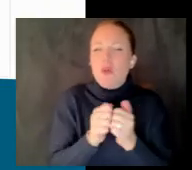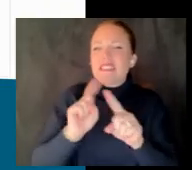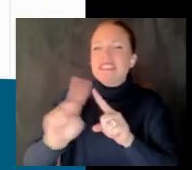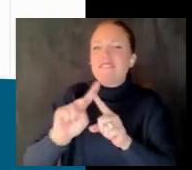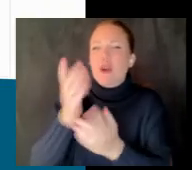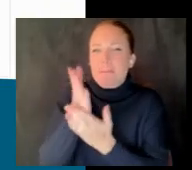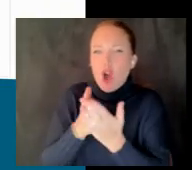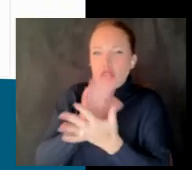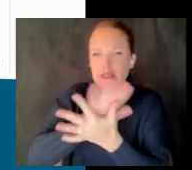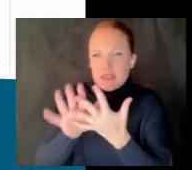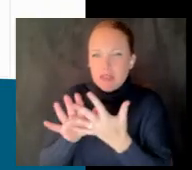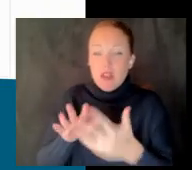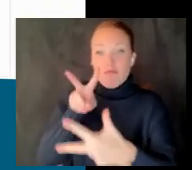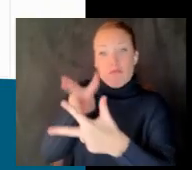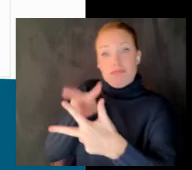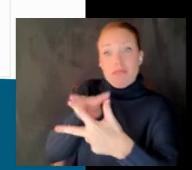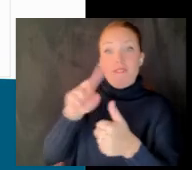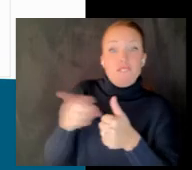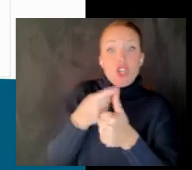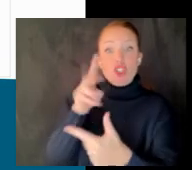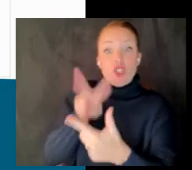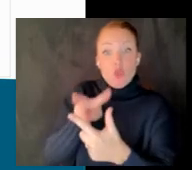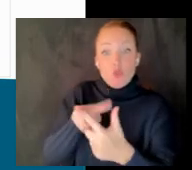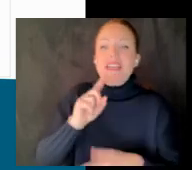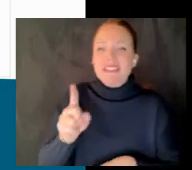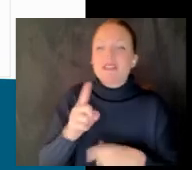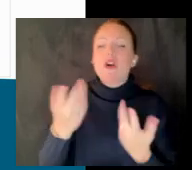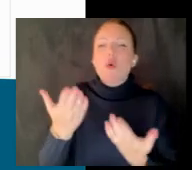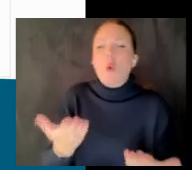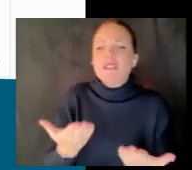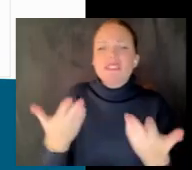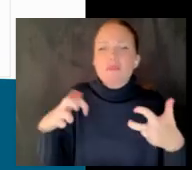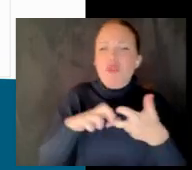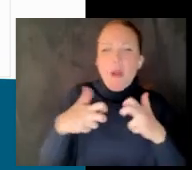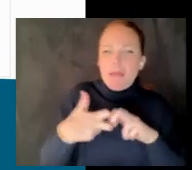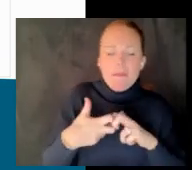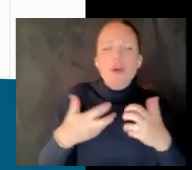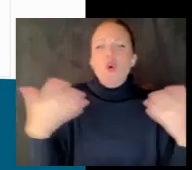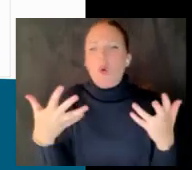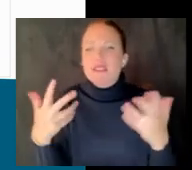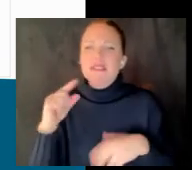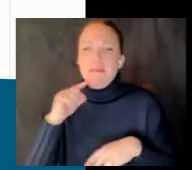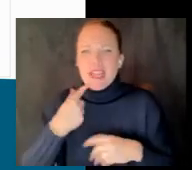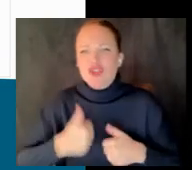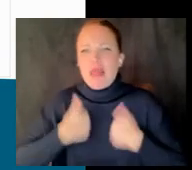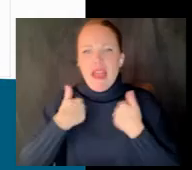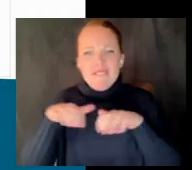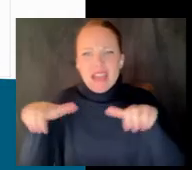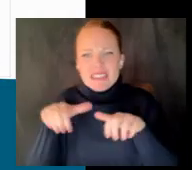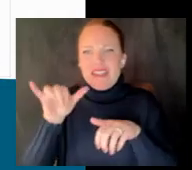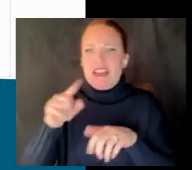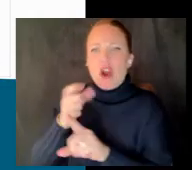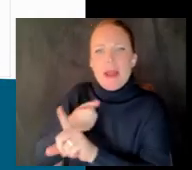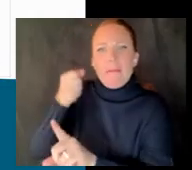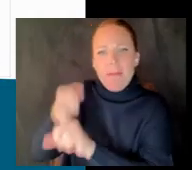The first 2 components of a 504 plan are the presenting problem and what major life activities are impacted by their impairment.